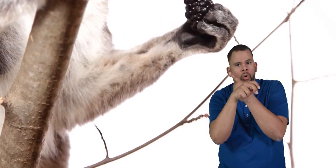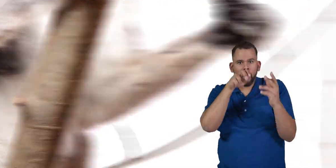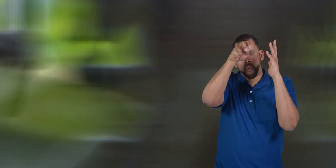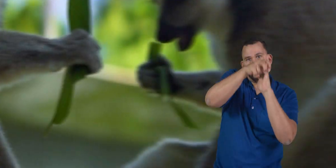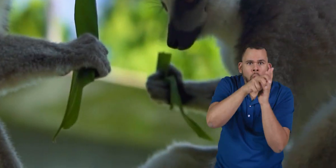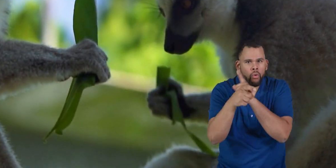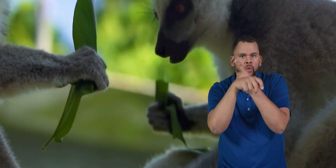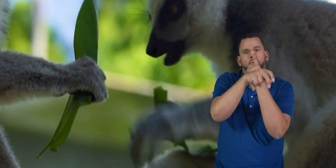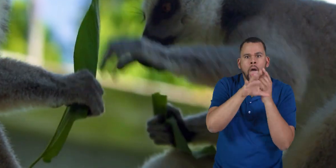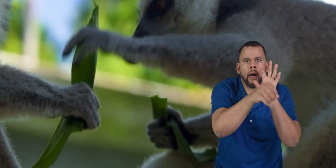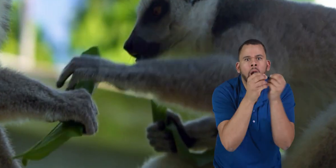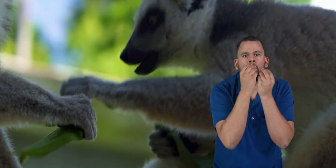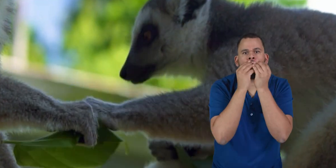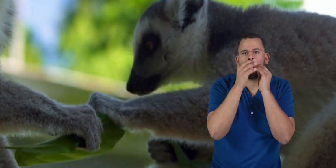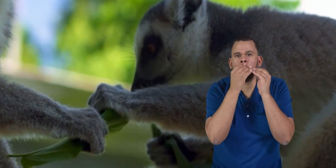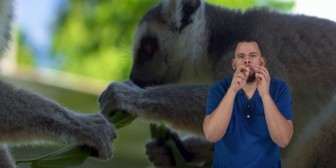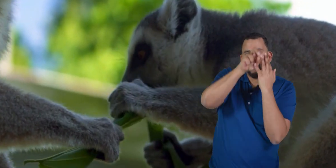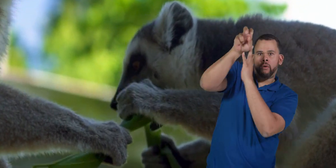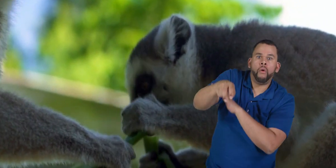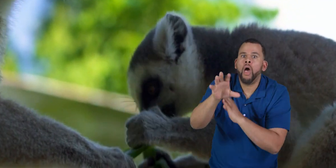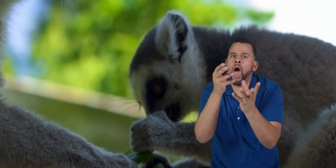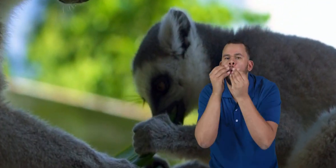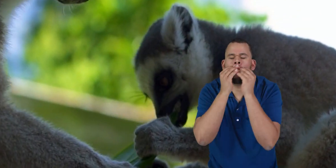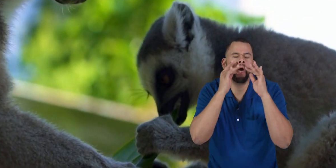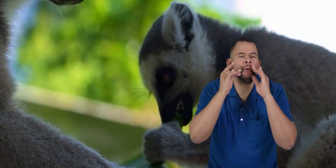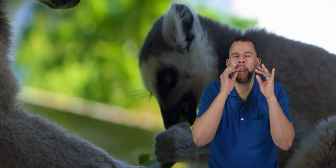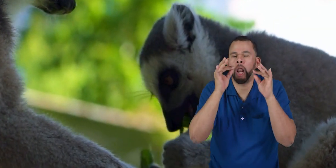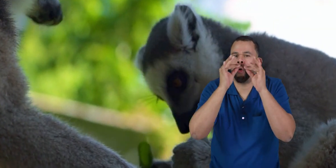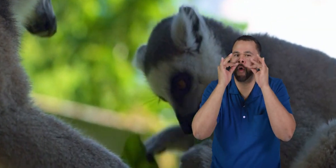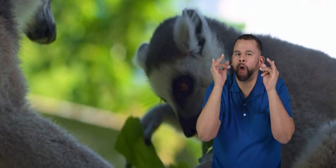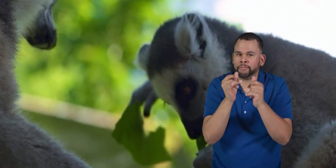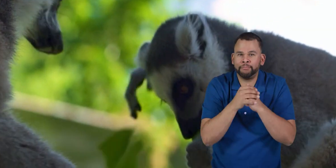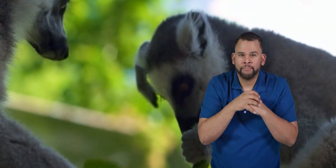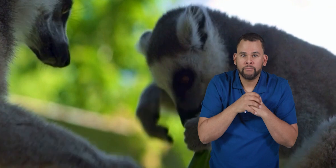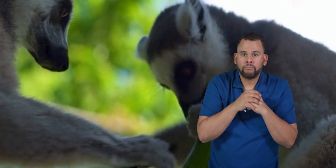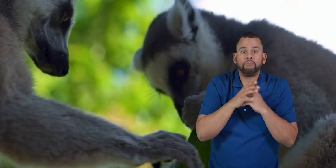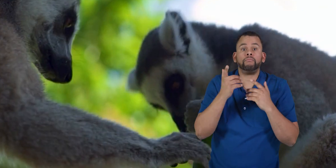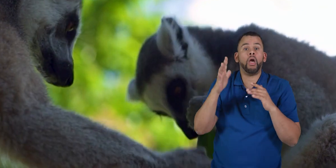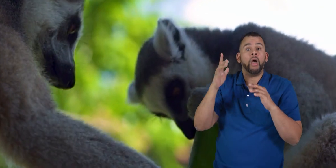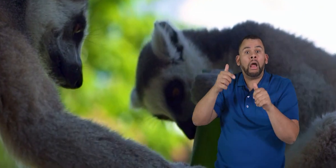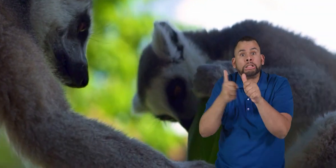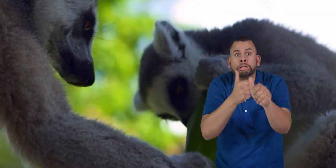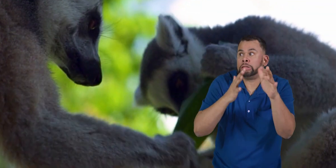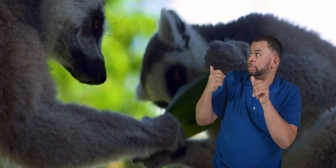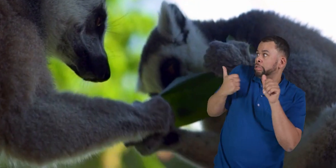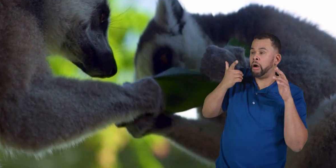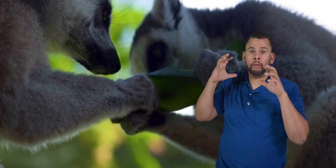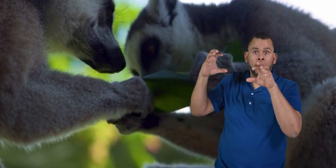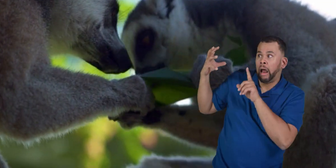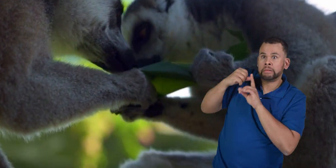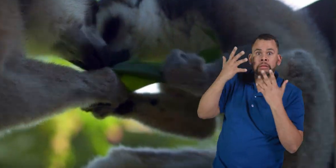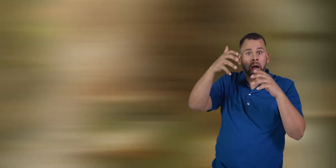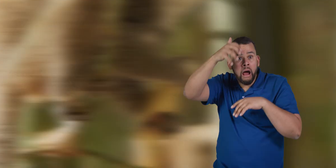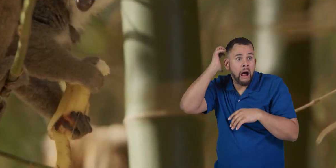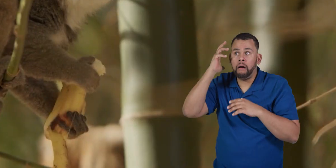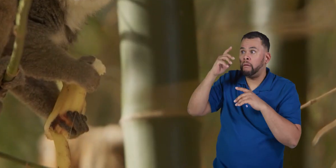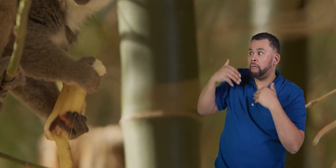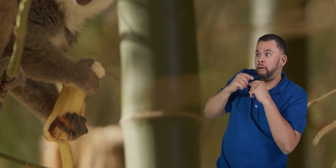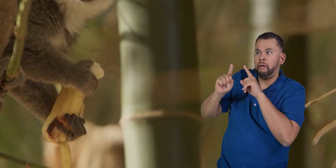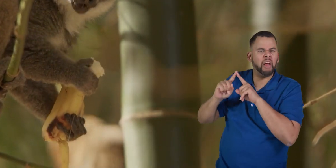branch now when it comes to catching their food lemurs don't usually chase things as lions or cheetahs do